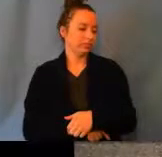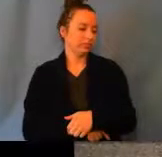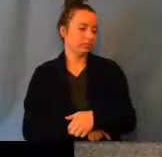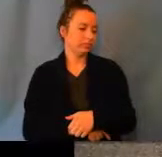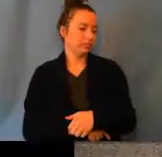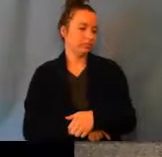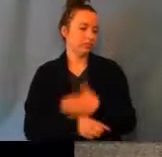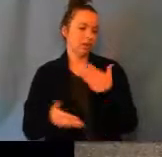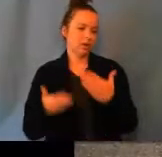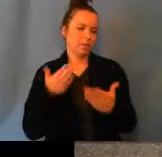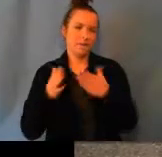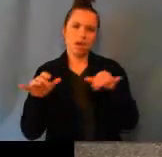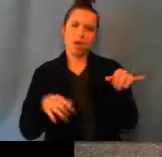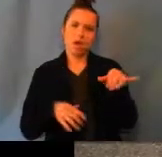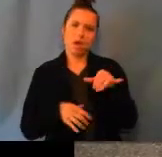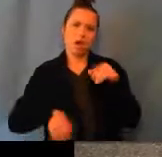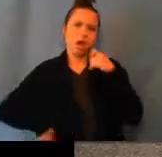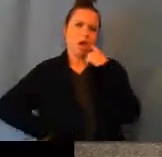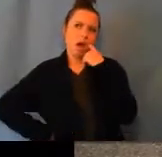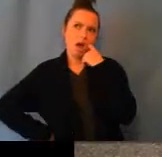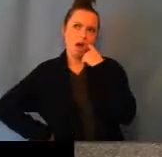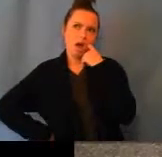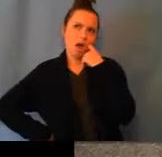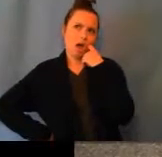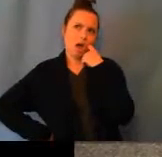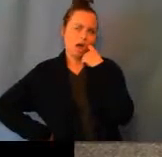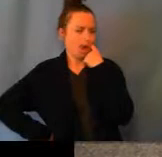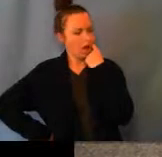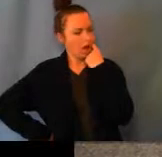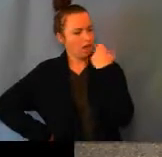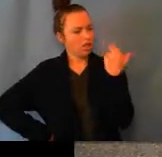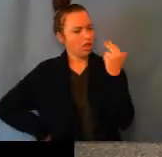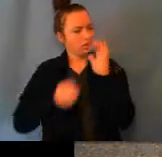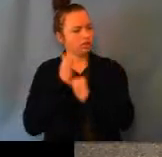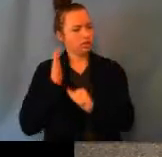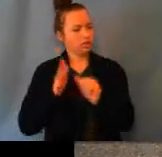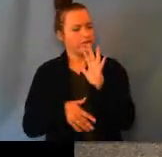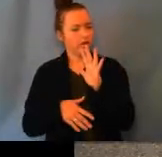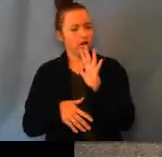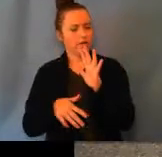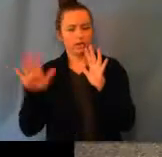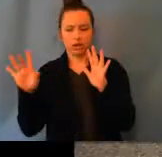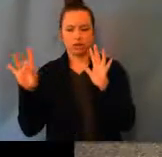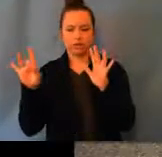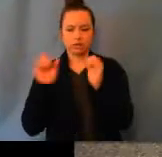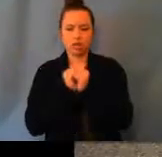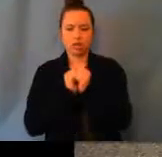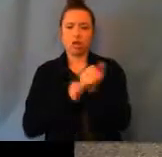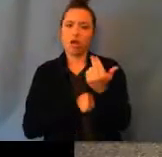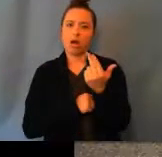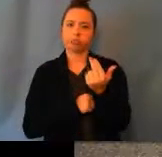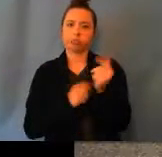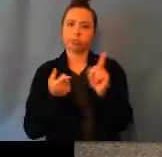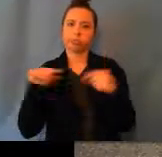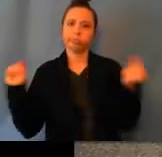You may have noticed that over here we had 13 take away 5 equals 8. So if we add 8 and 5, we get